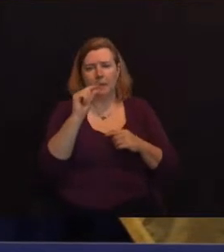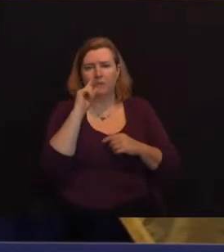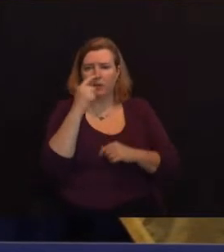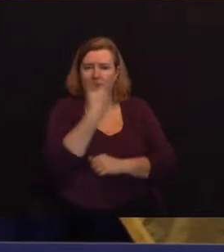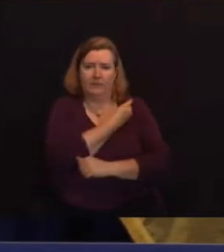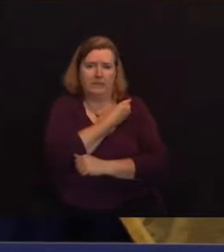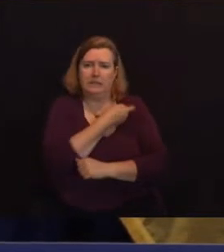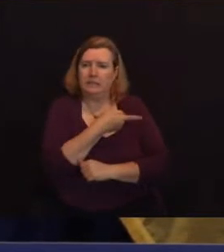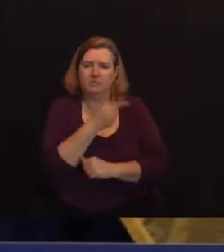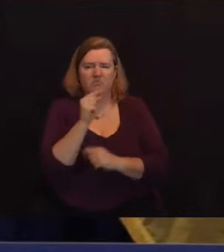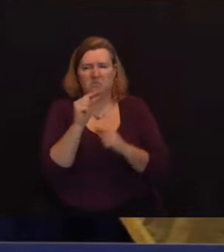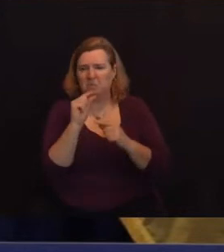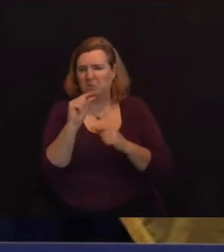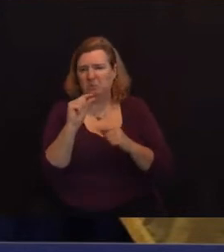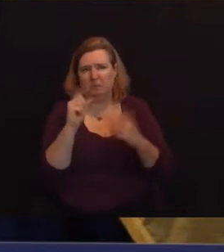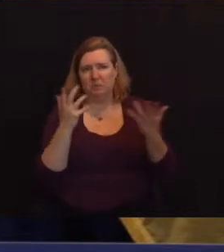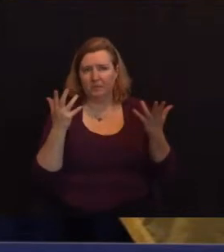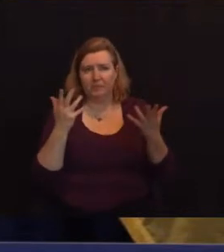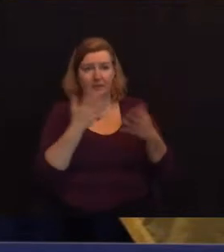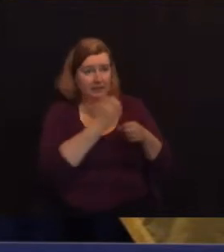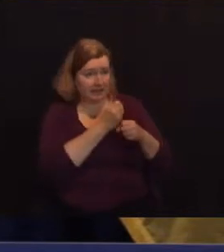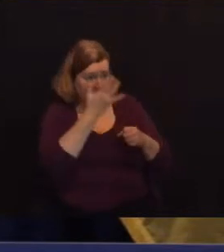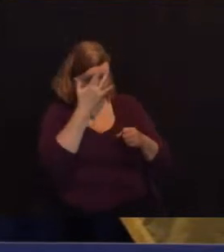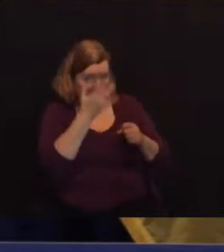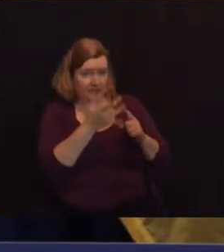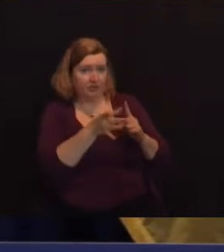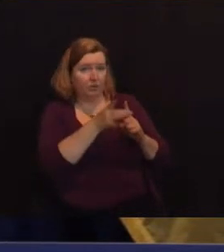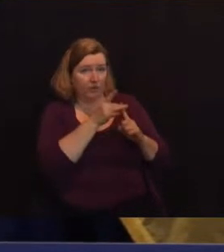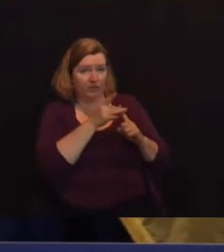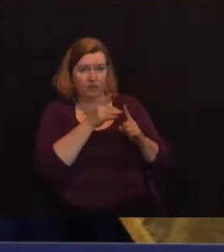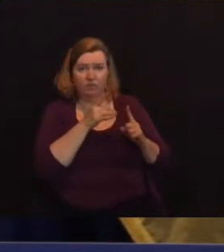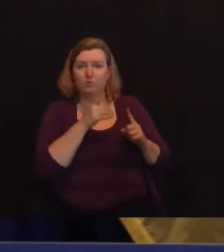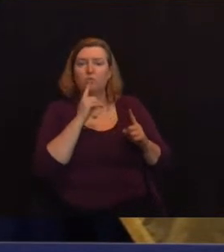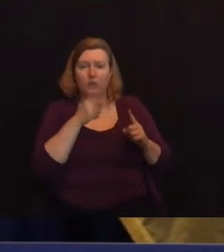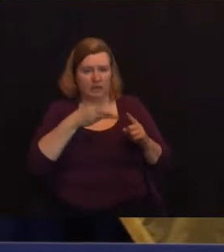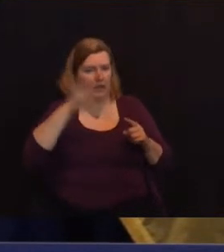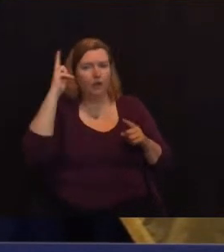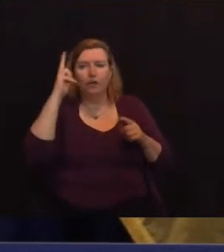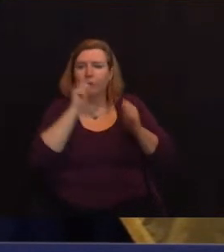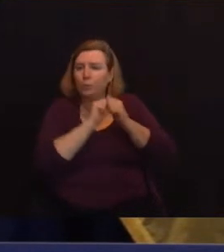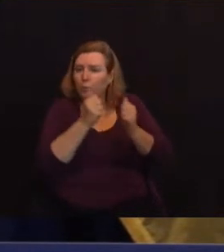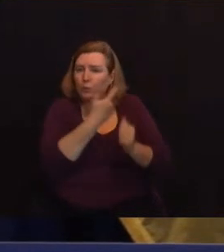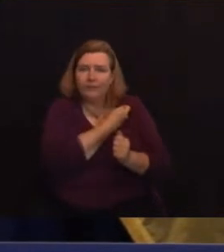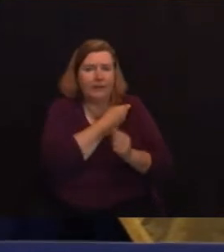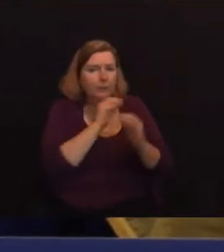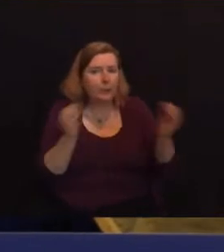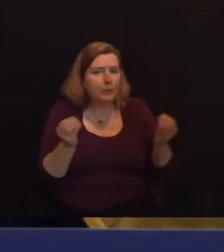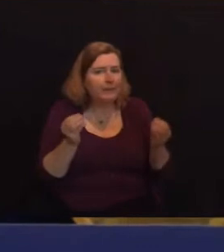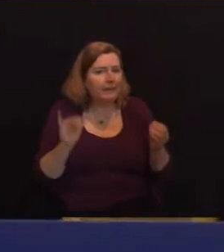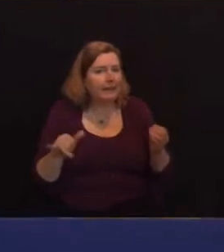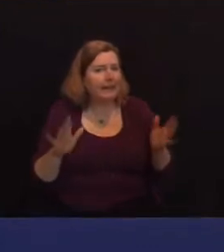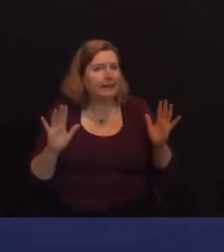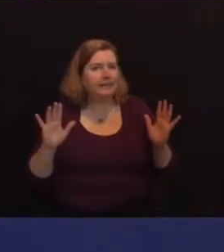The risks associated with getting COVID are not. So that's my one message. God bless you all. Thank you.